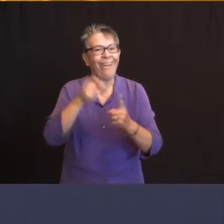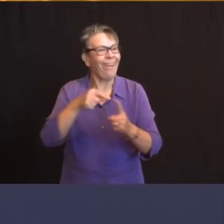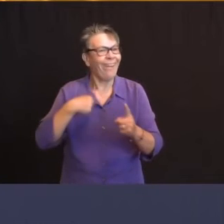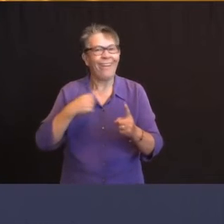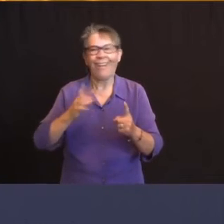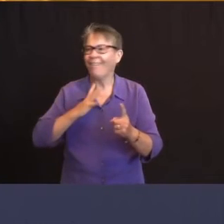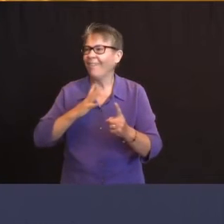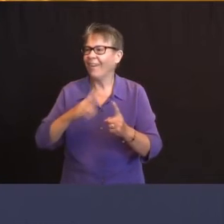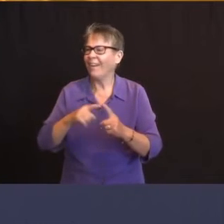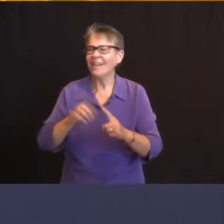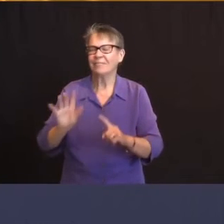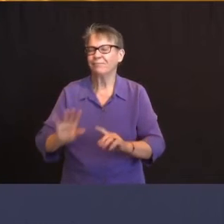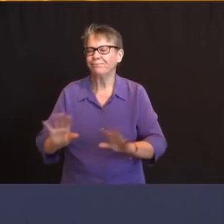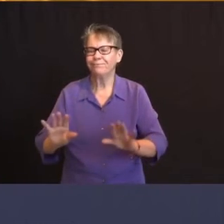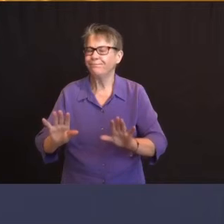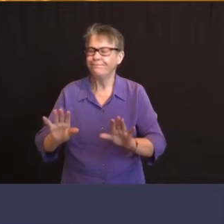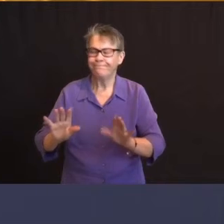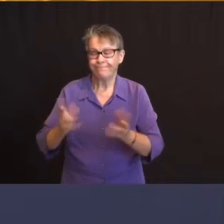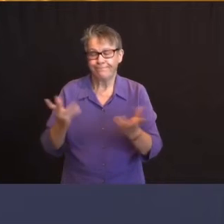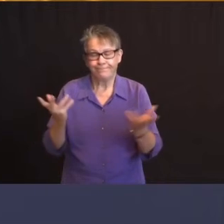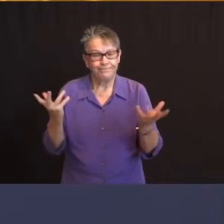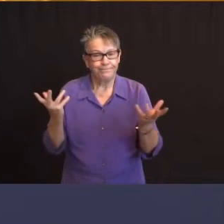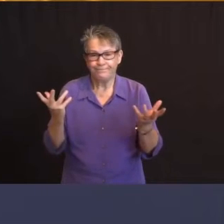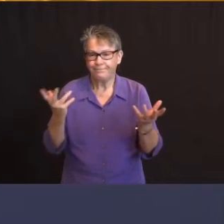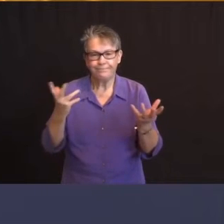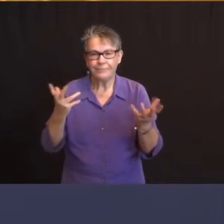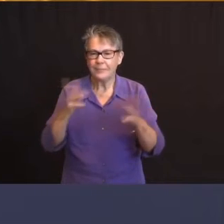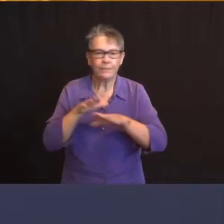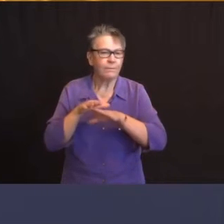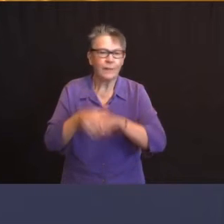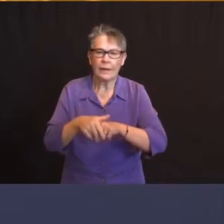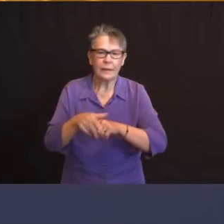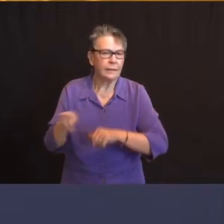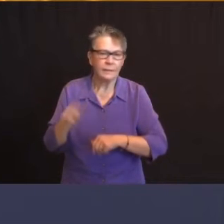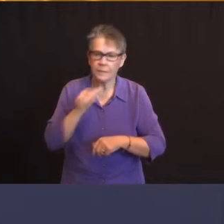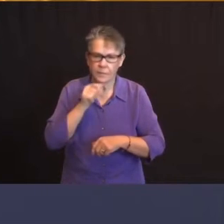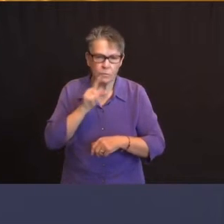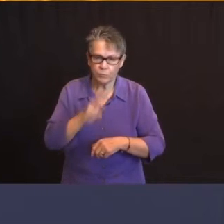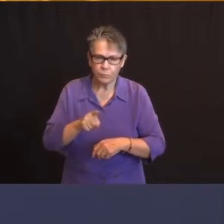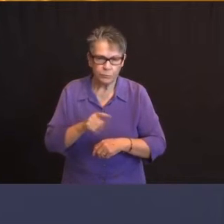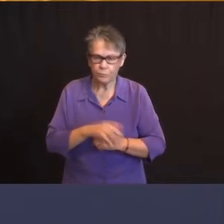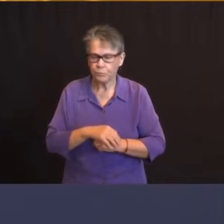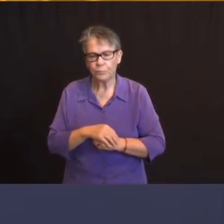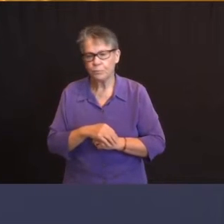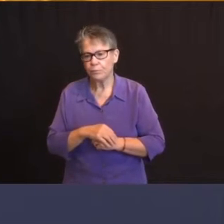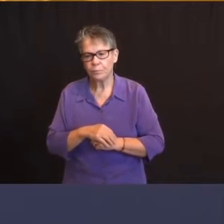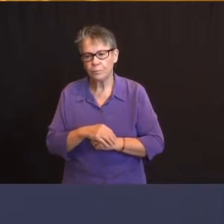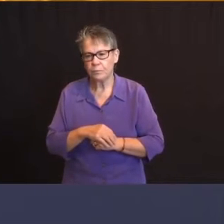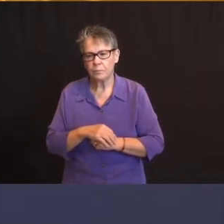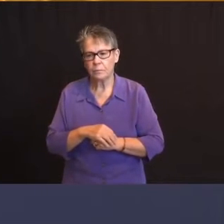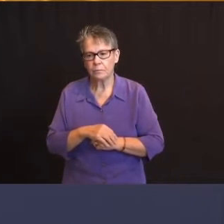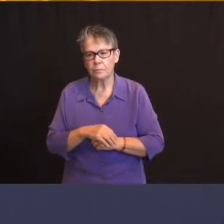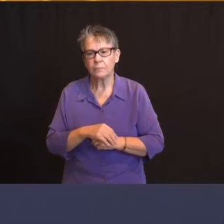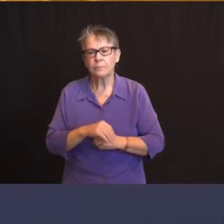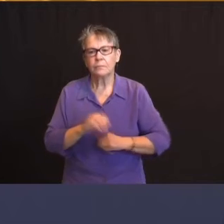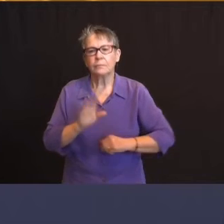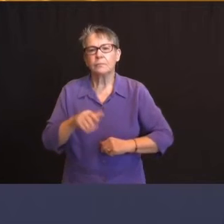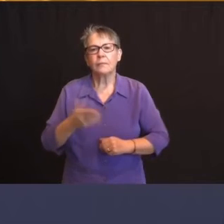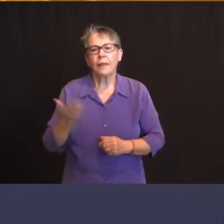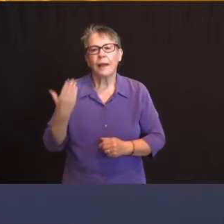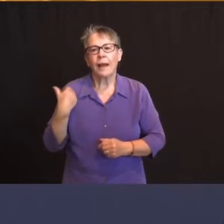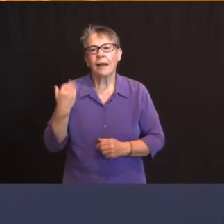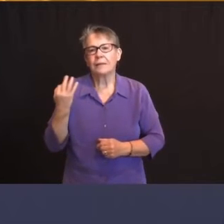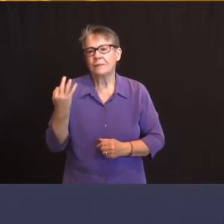meeting on adult use cannabis Friday afternoon. I asked the Senate President and the Speaker to come on over. They came